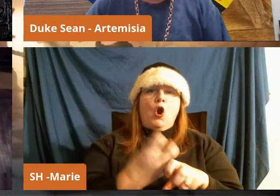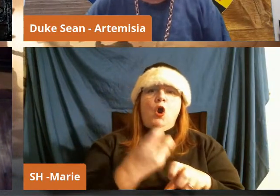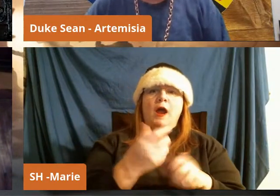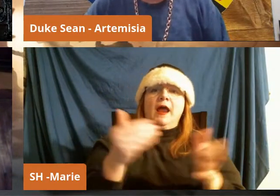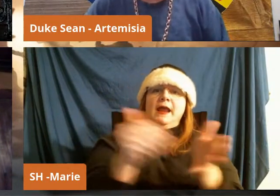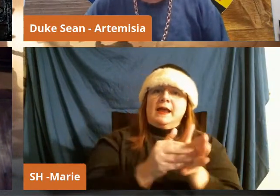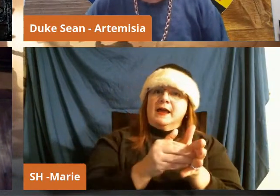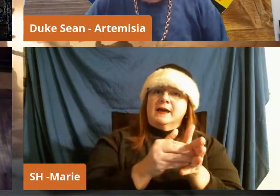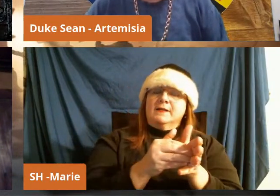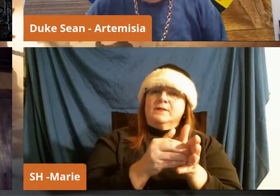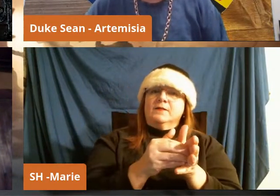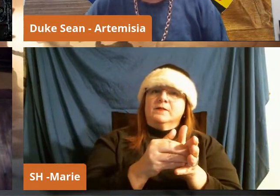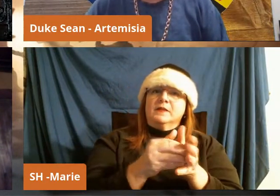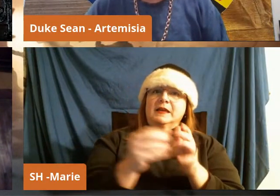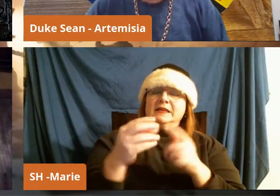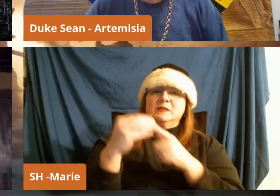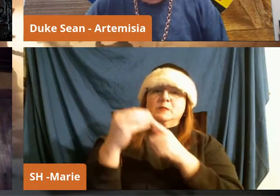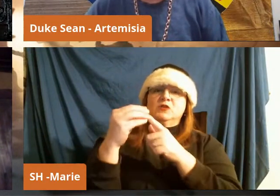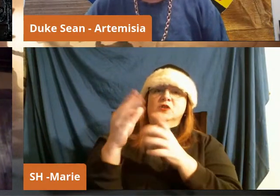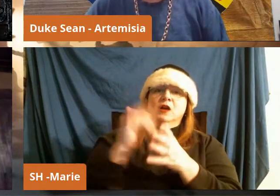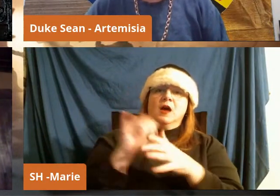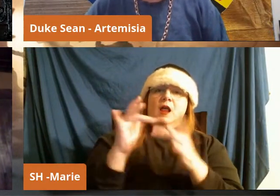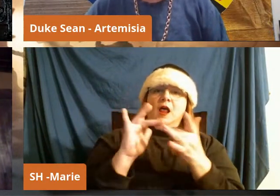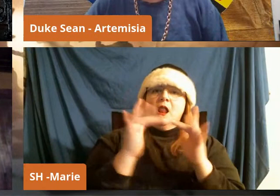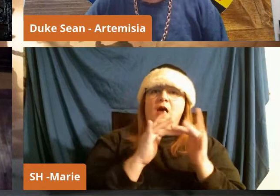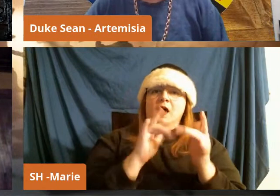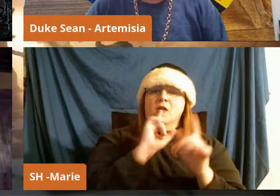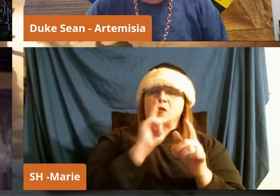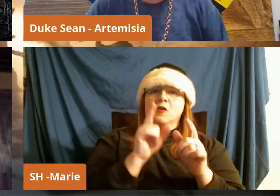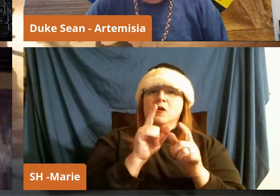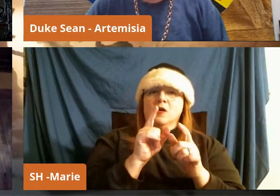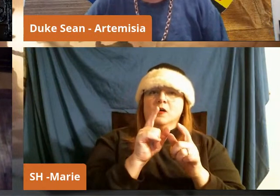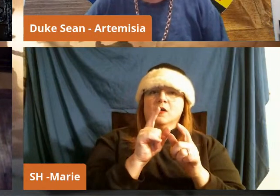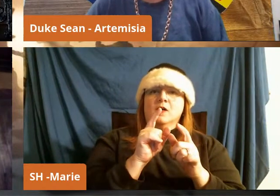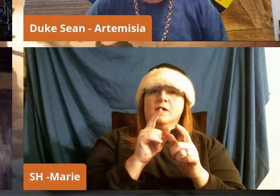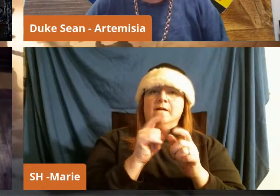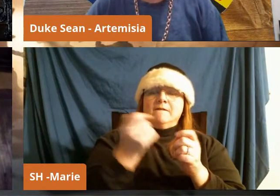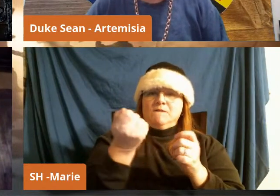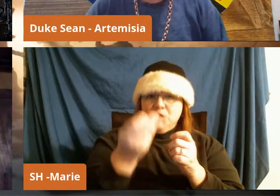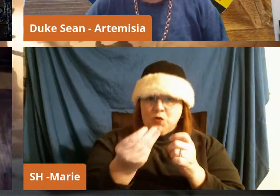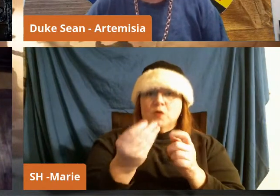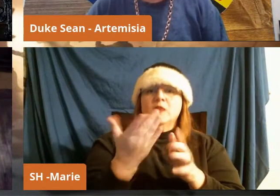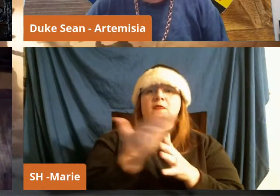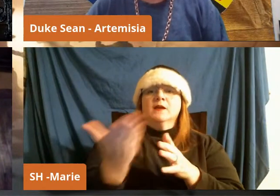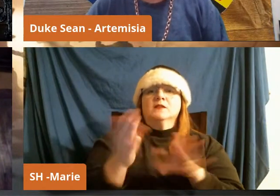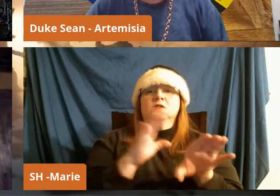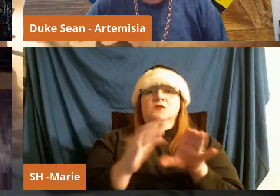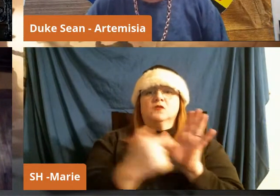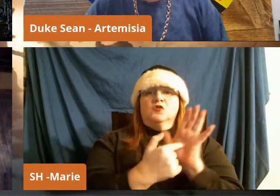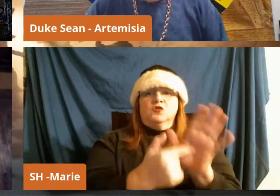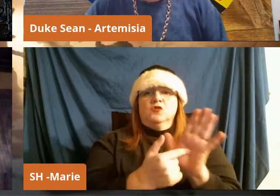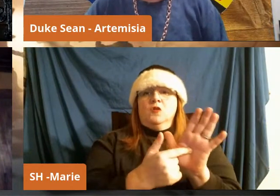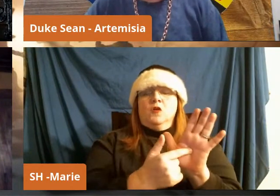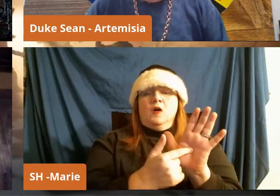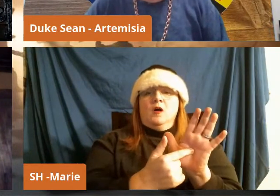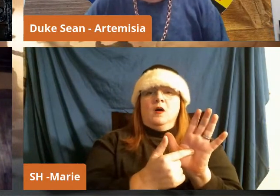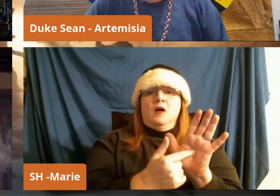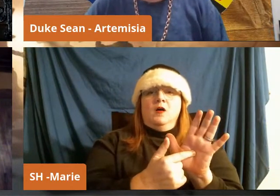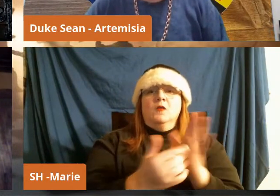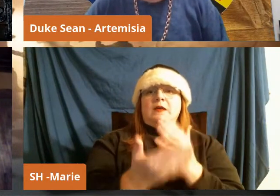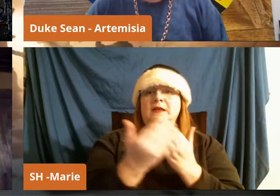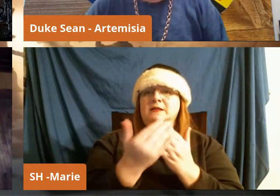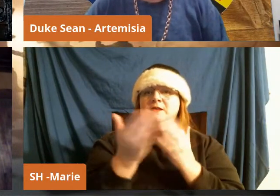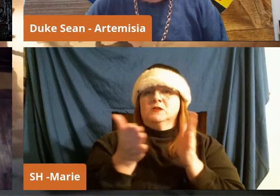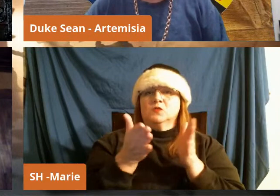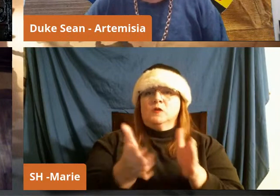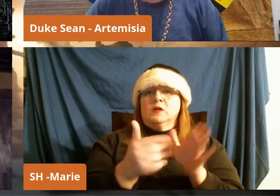again, especially being online, there are even fewer opportunities for you to display those things. And one of the easiest ways you